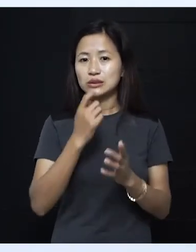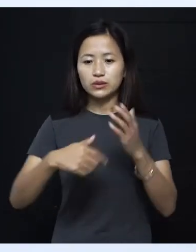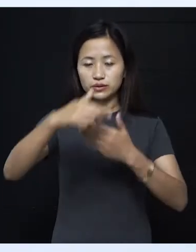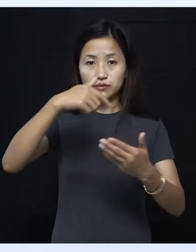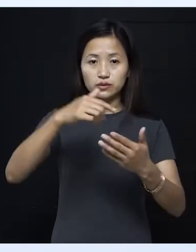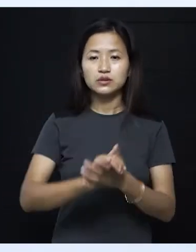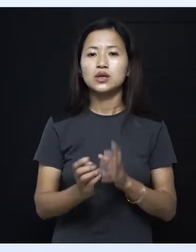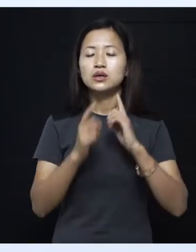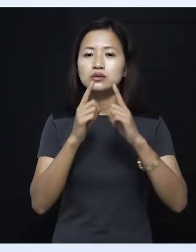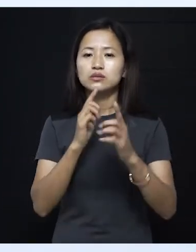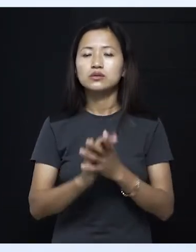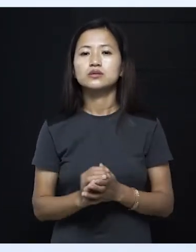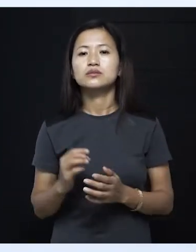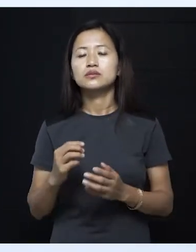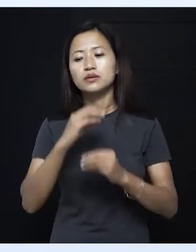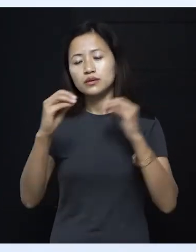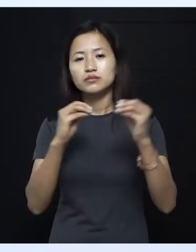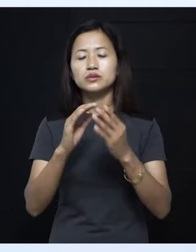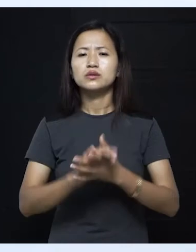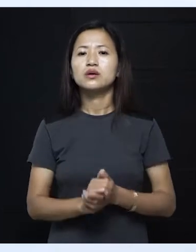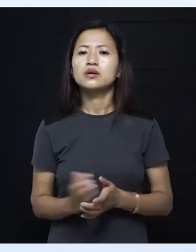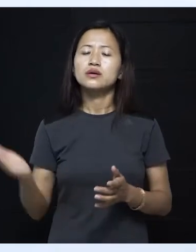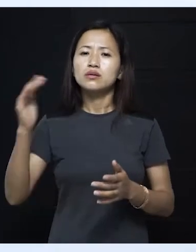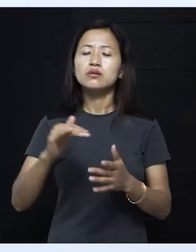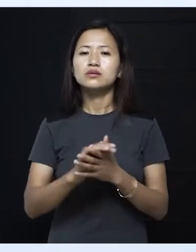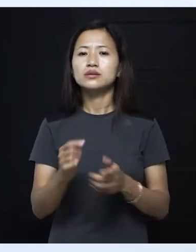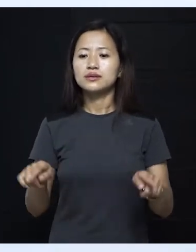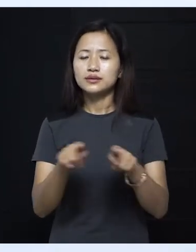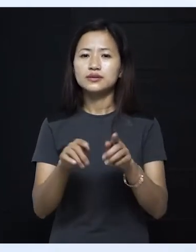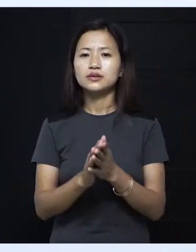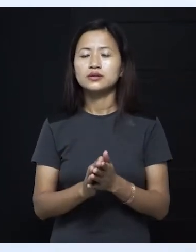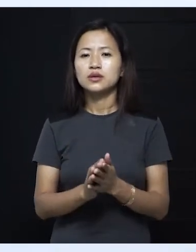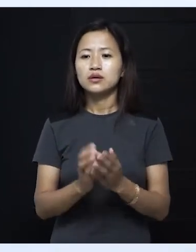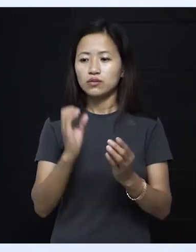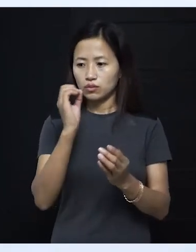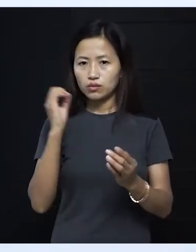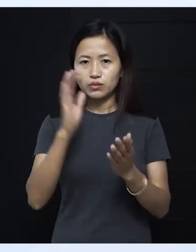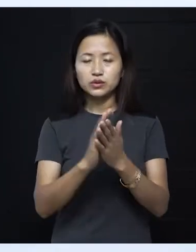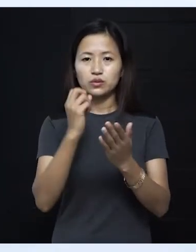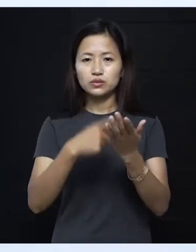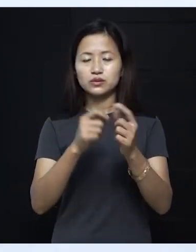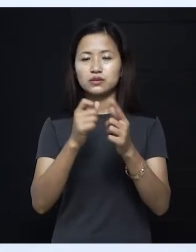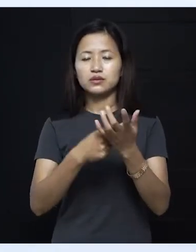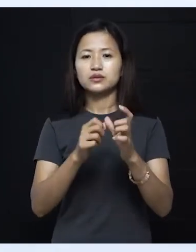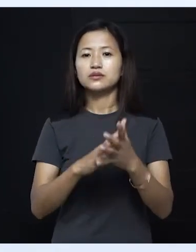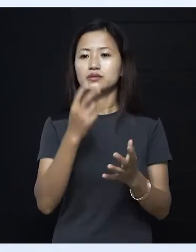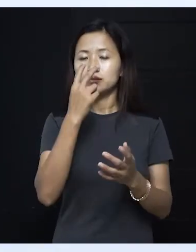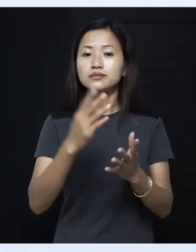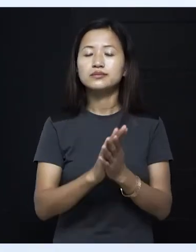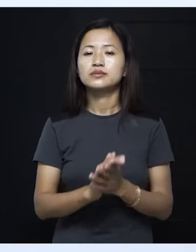we are also talking about, okay, or it can also be called as the Operation Flood, okay.